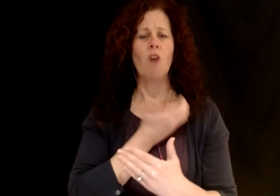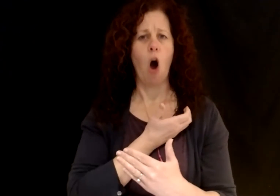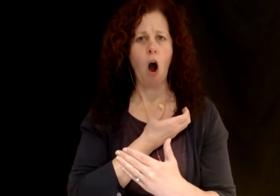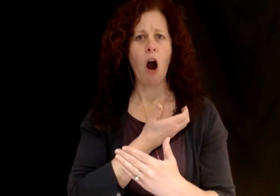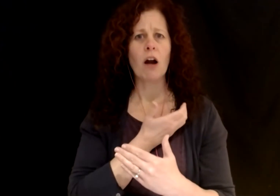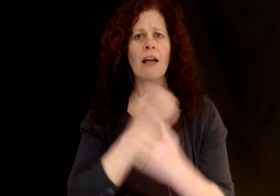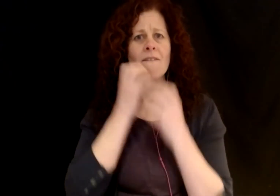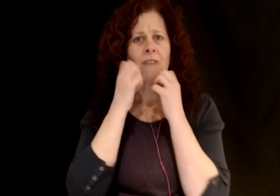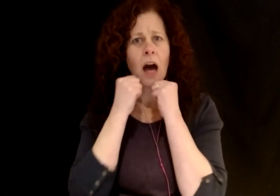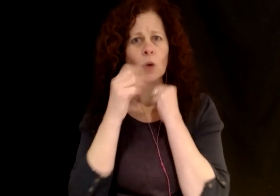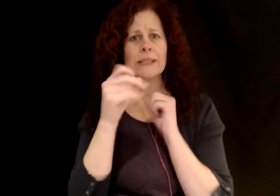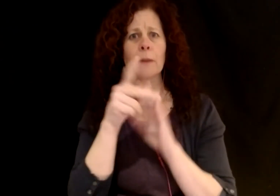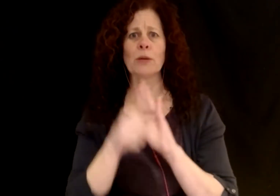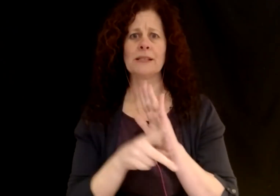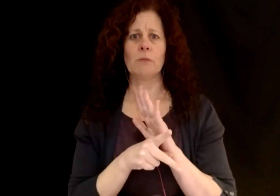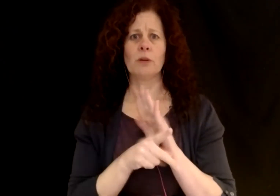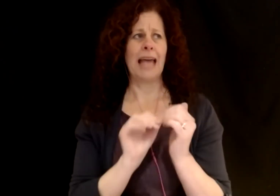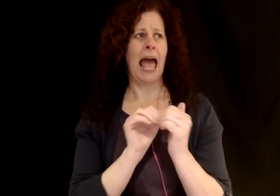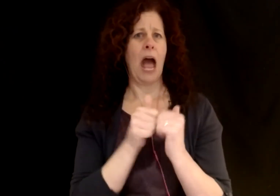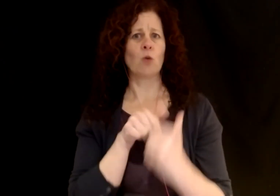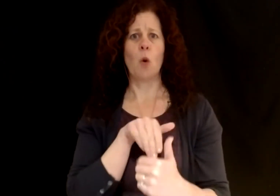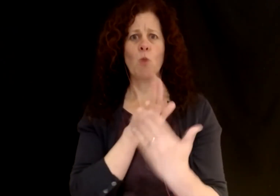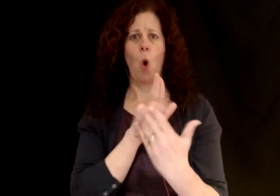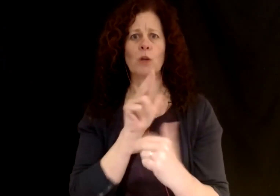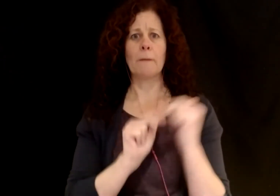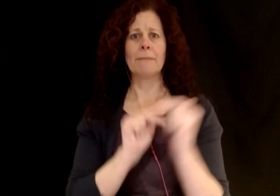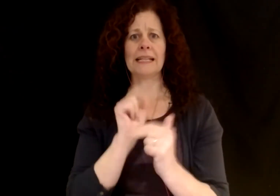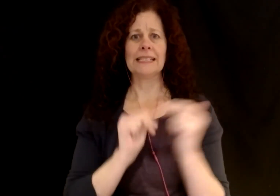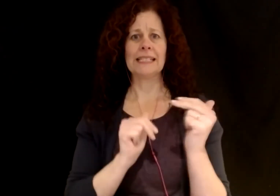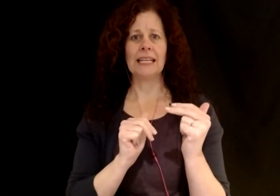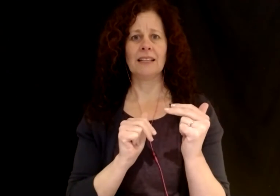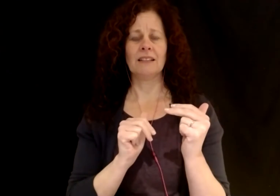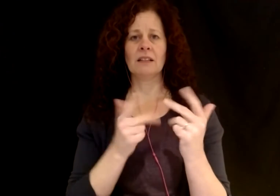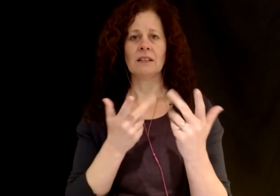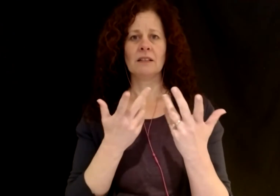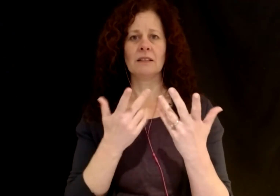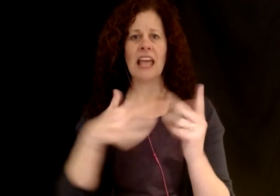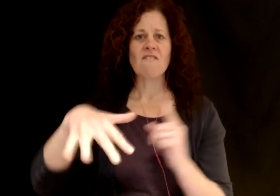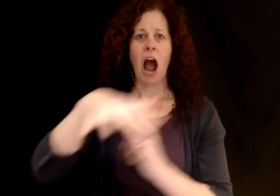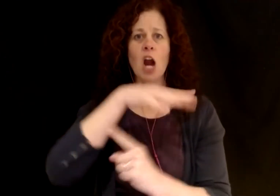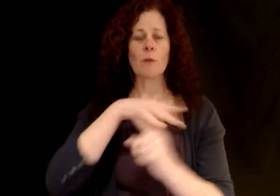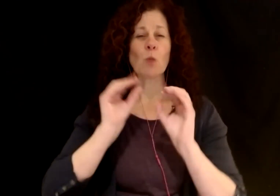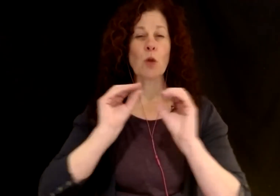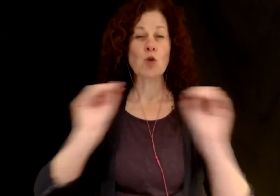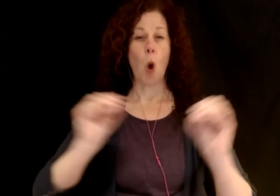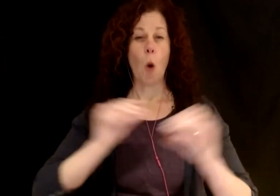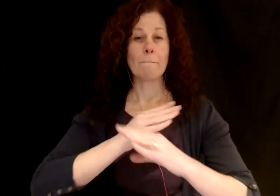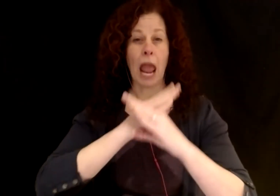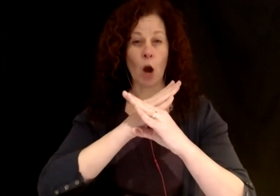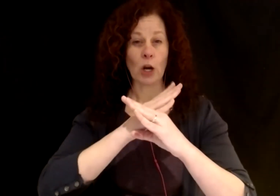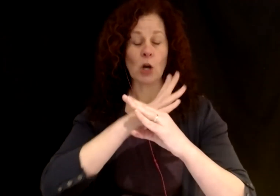barrier-free environments and elevated it to a set of principles, ideas,